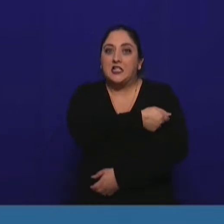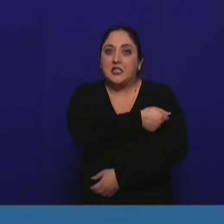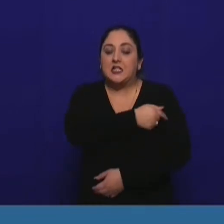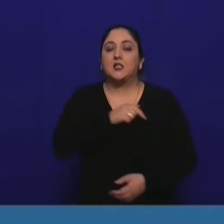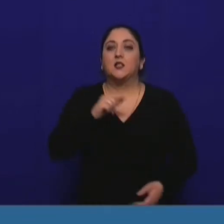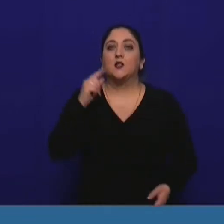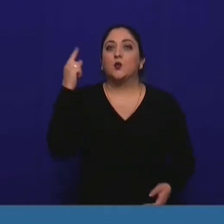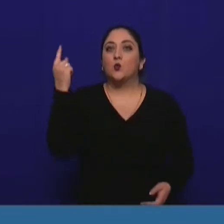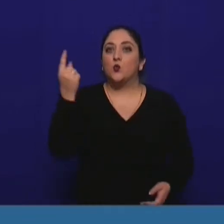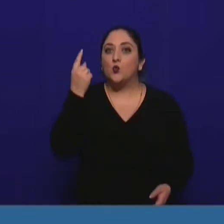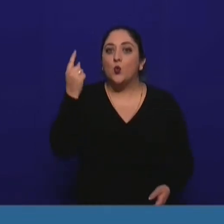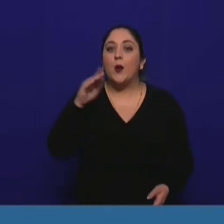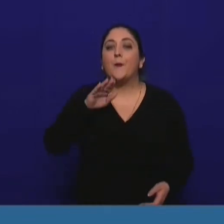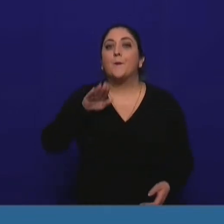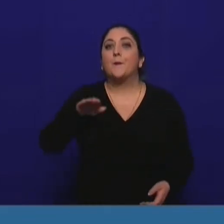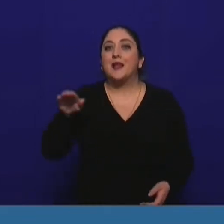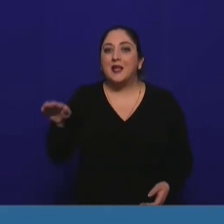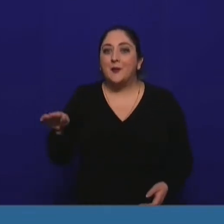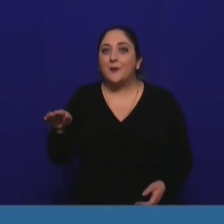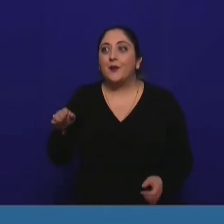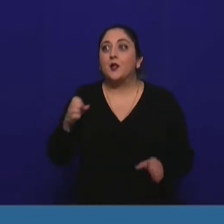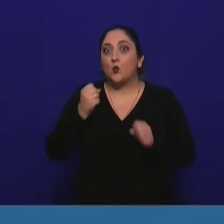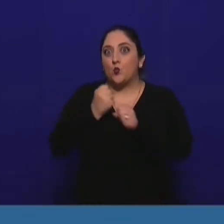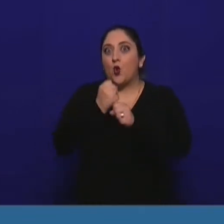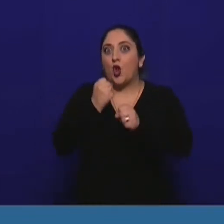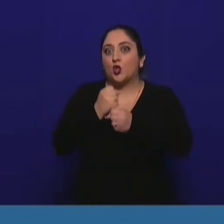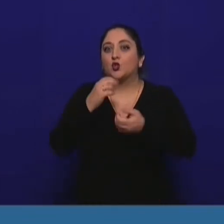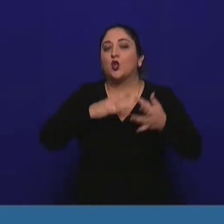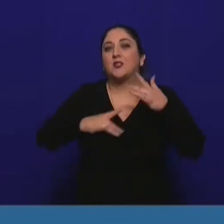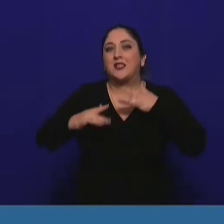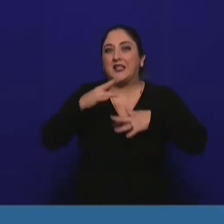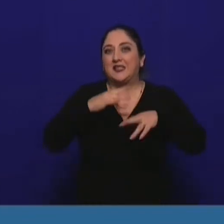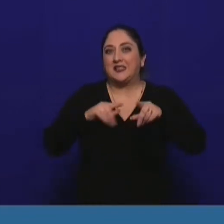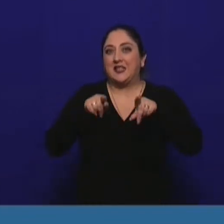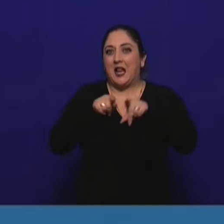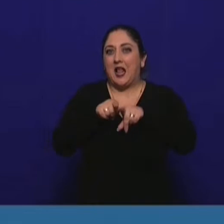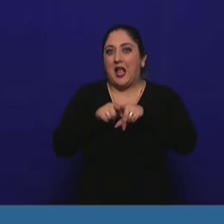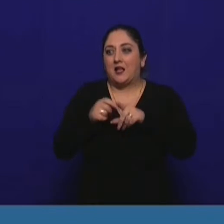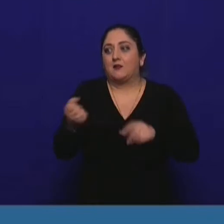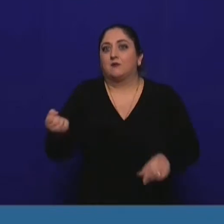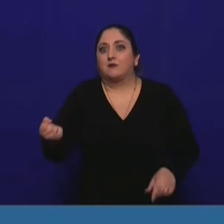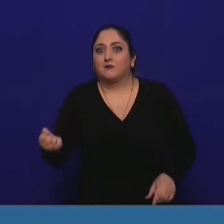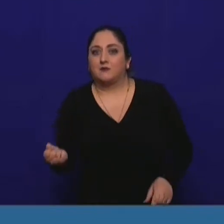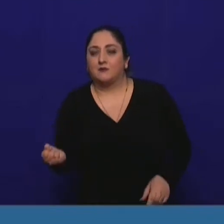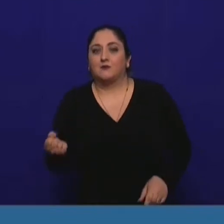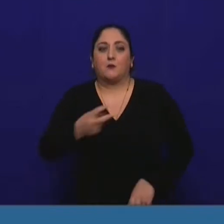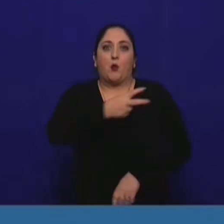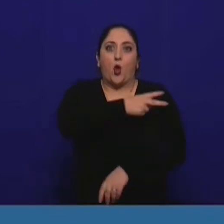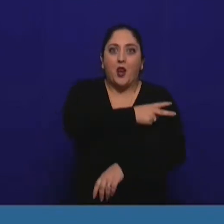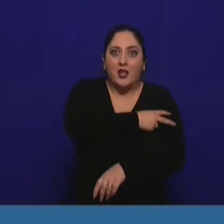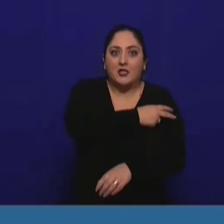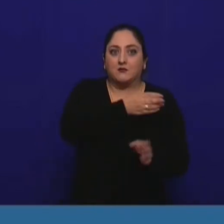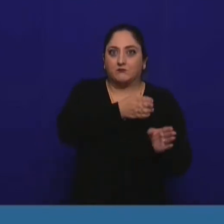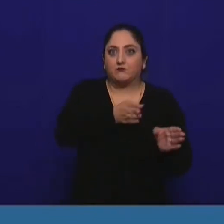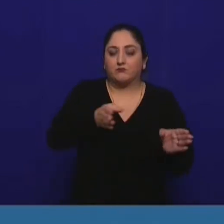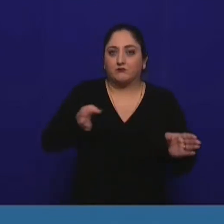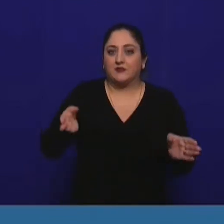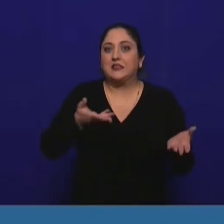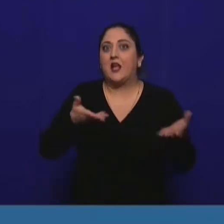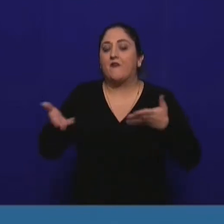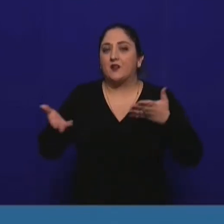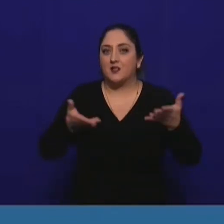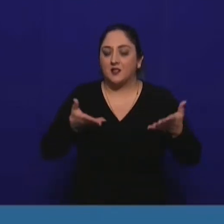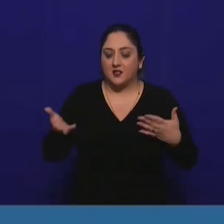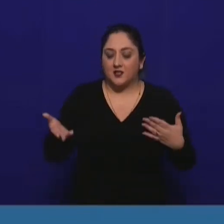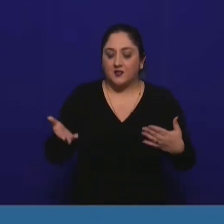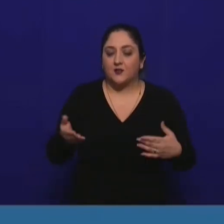the non-clinical frontliners and also starting with the essential services, people offering the services. We